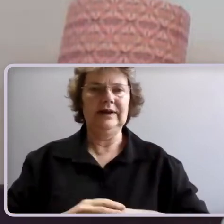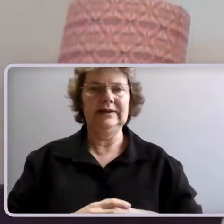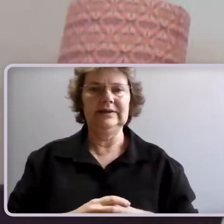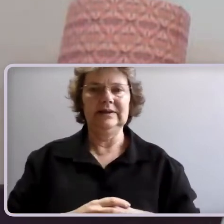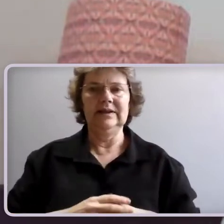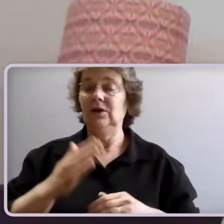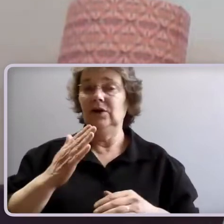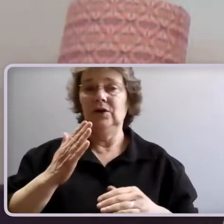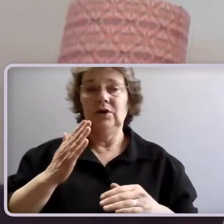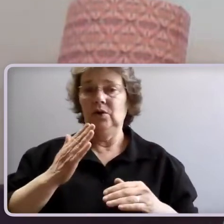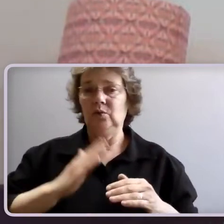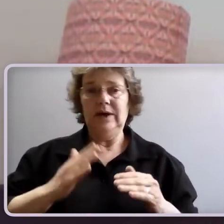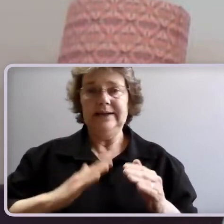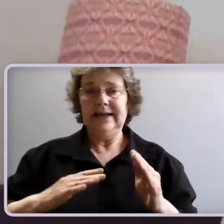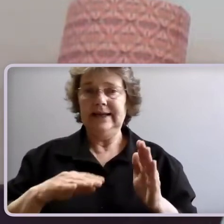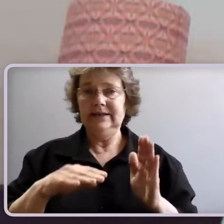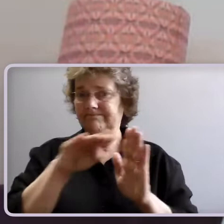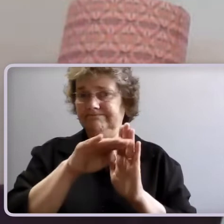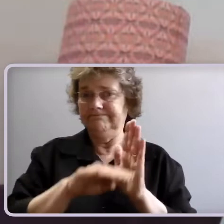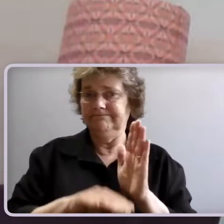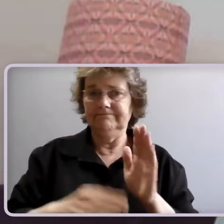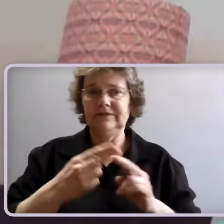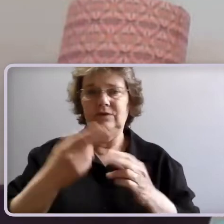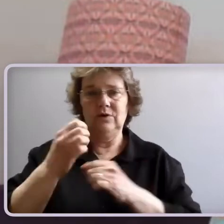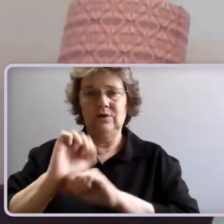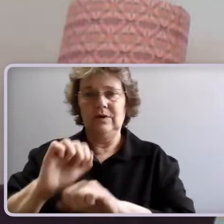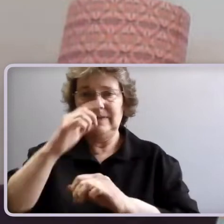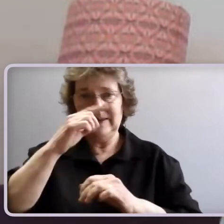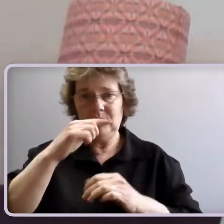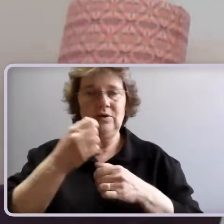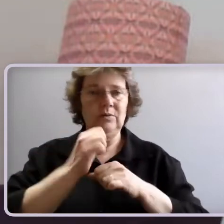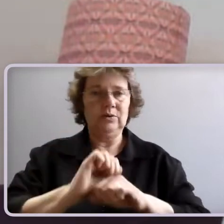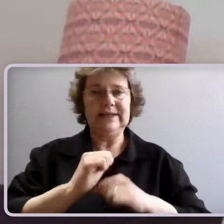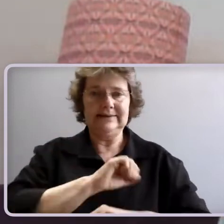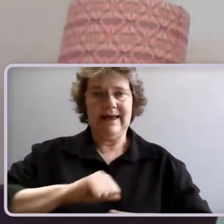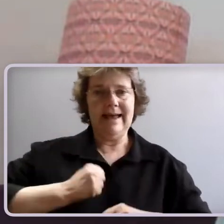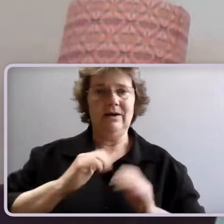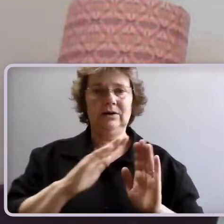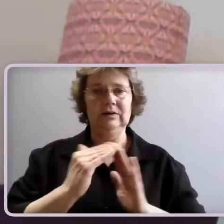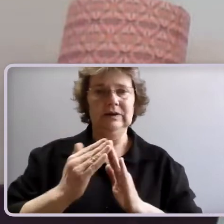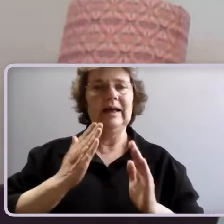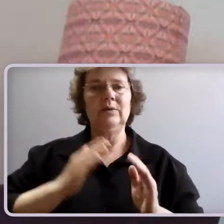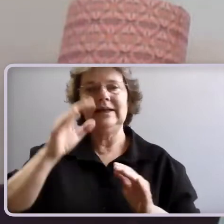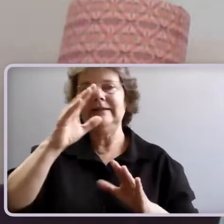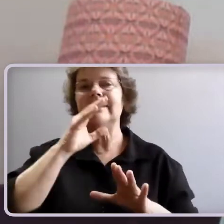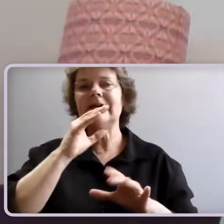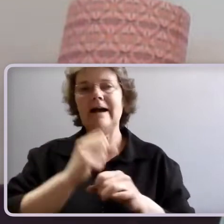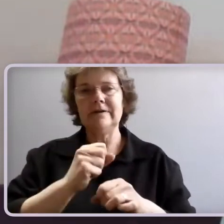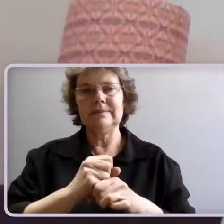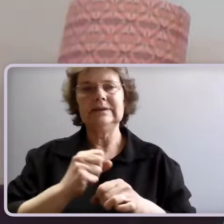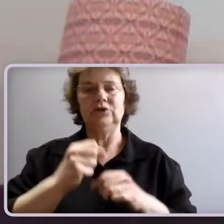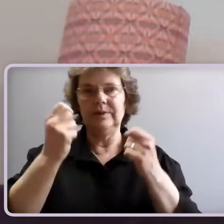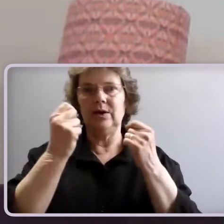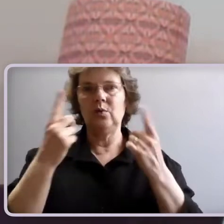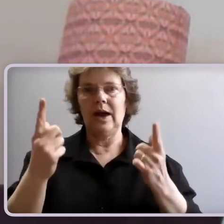to protect our people and our communities, and we need the government to be really aware of those things. Not only that, I think as